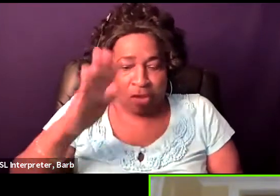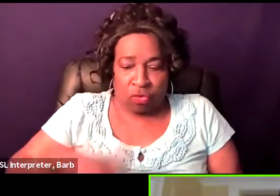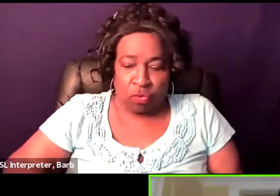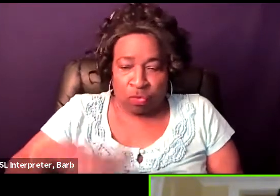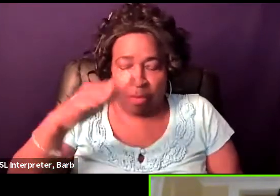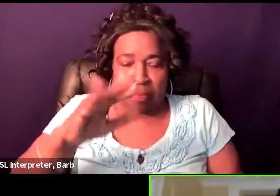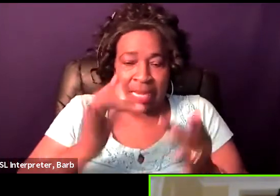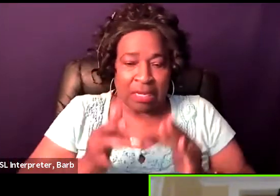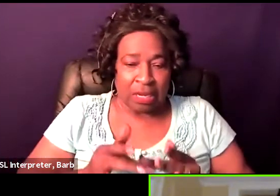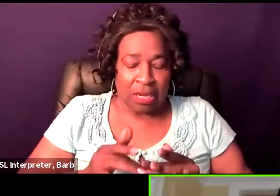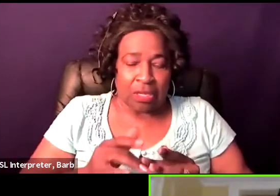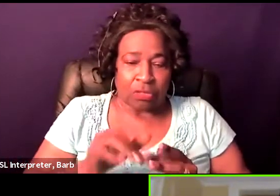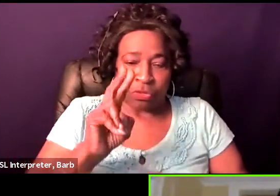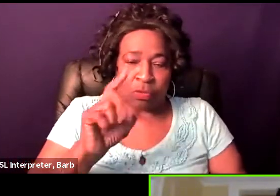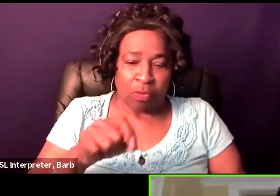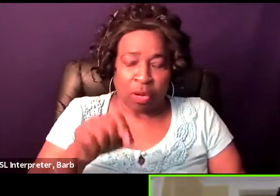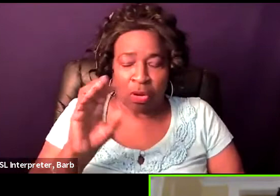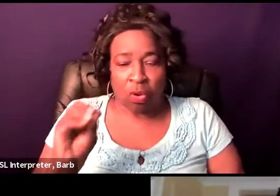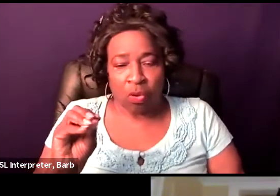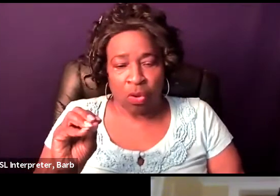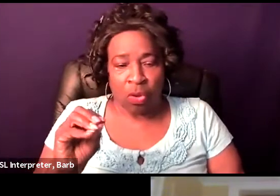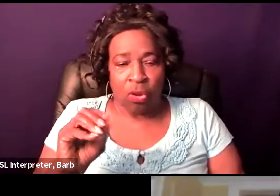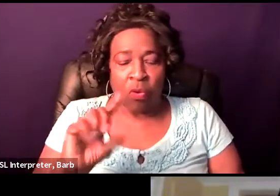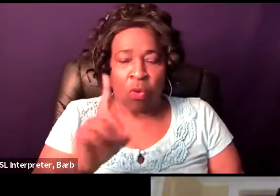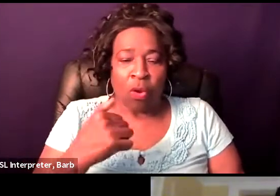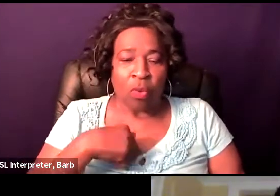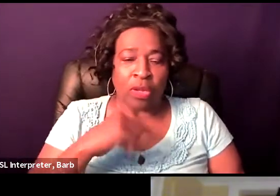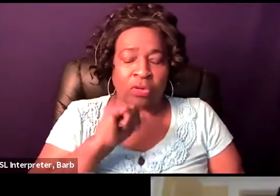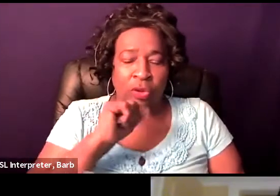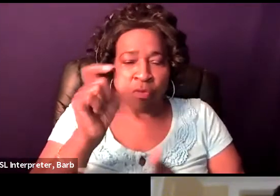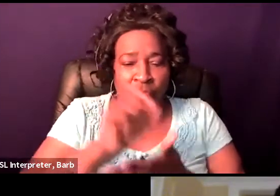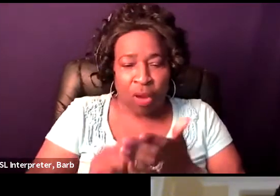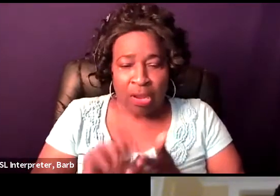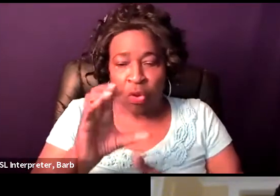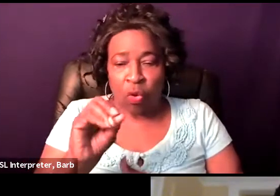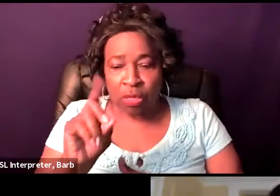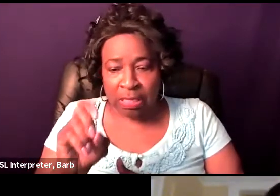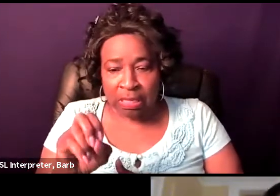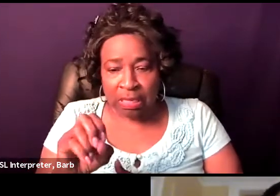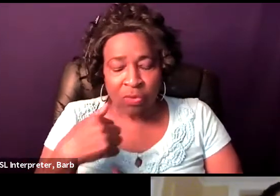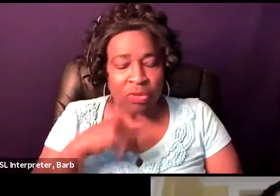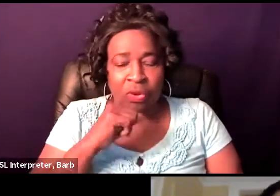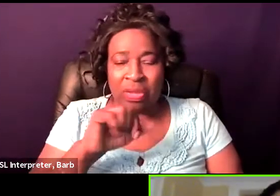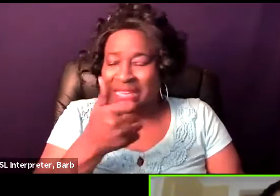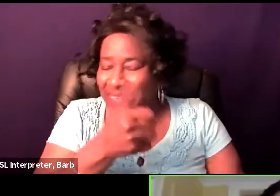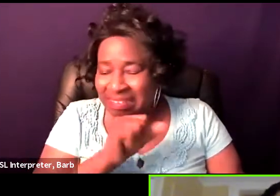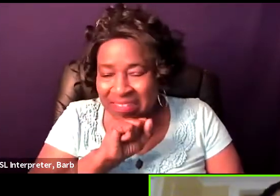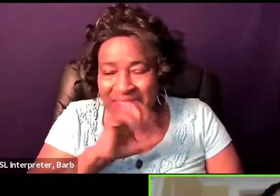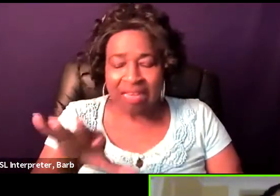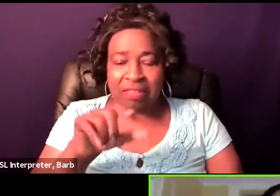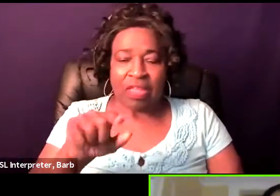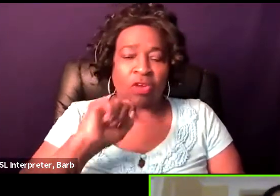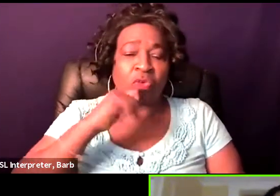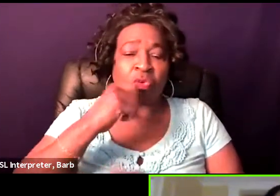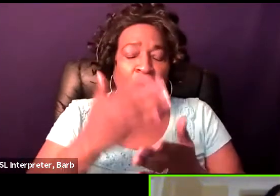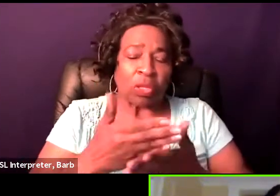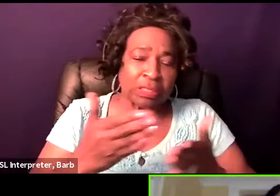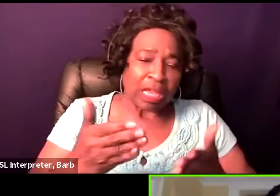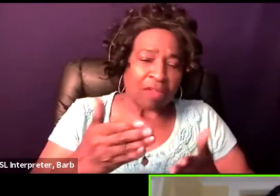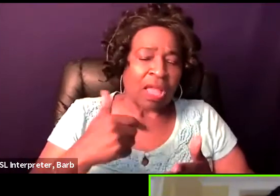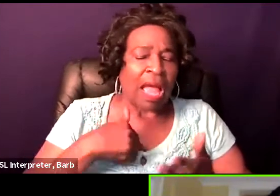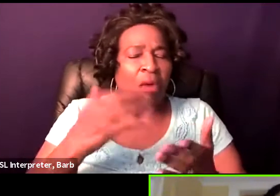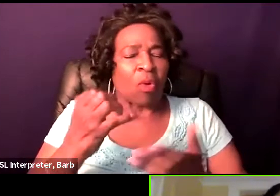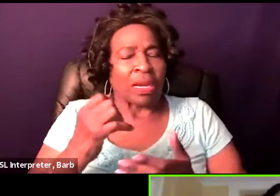where we don't make blogs, where we don't make, where we don't write code, where we don't do any of that cool stuff. So I just want to hear how you